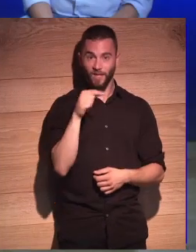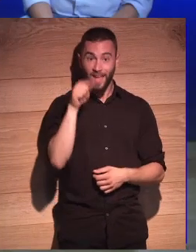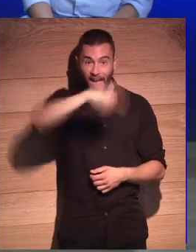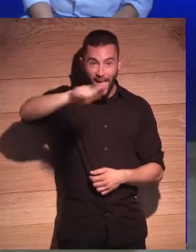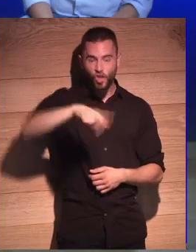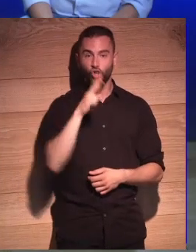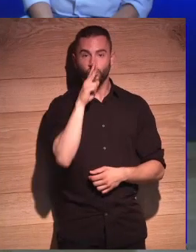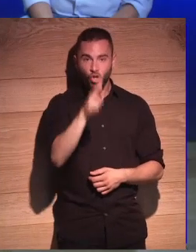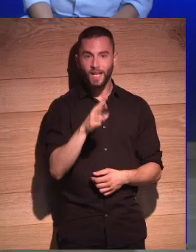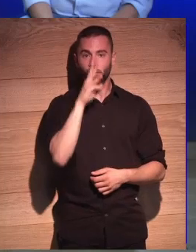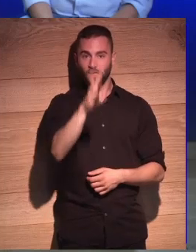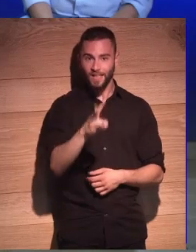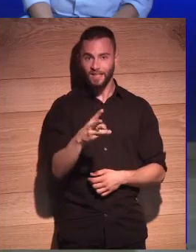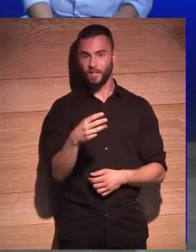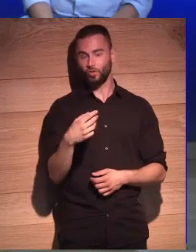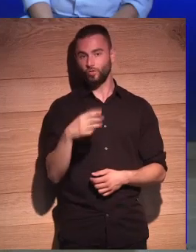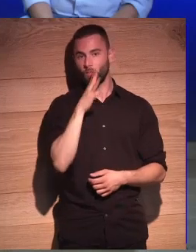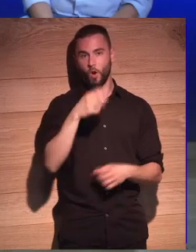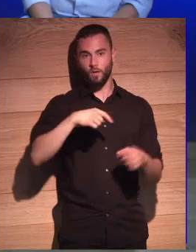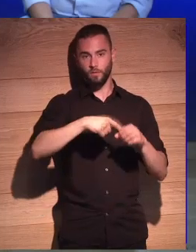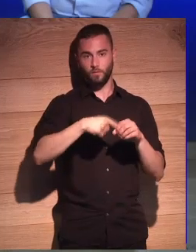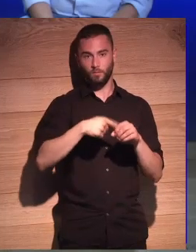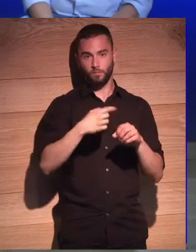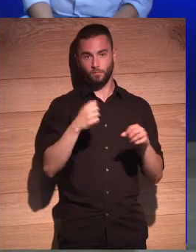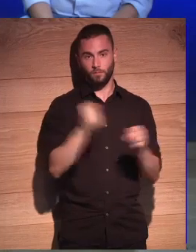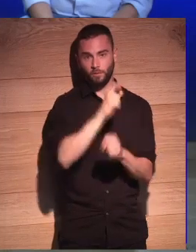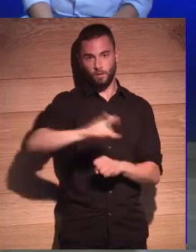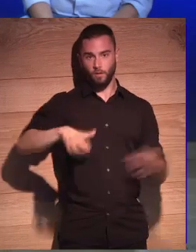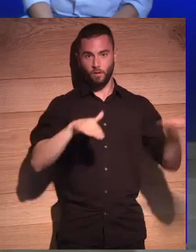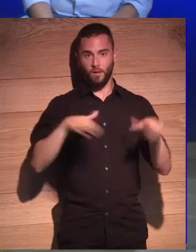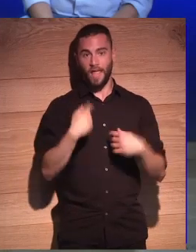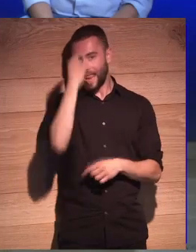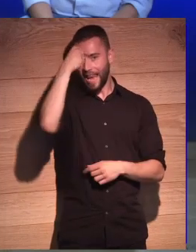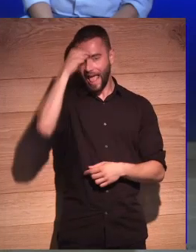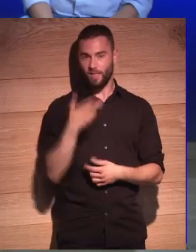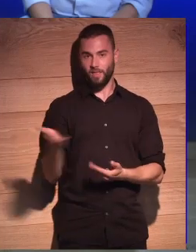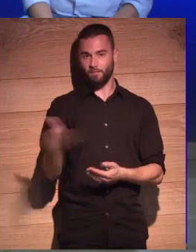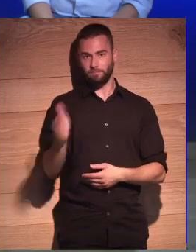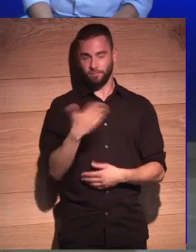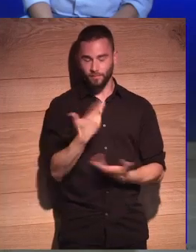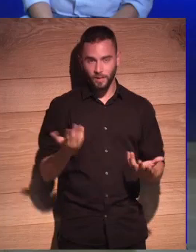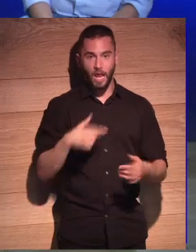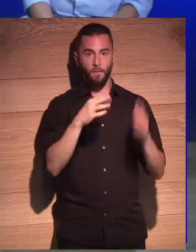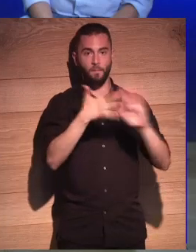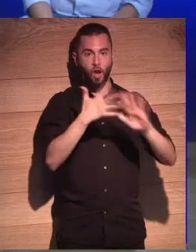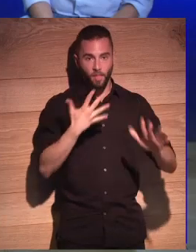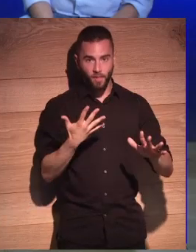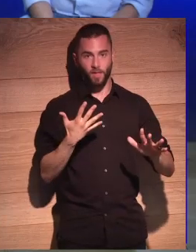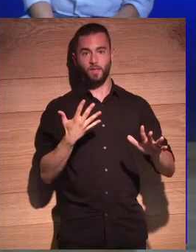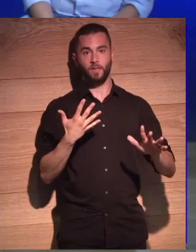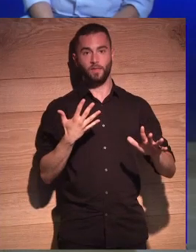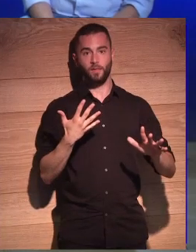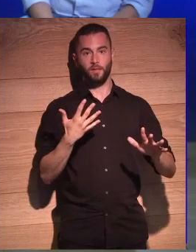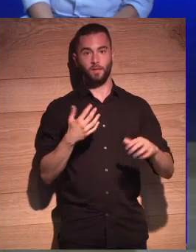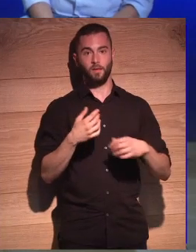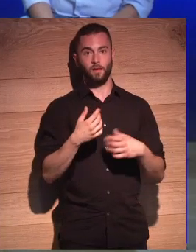these processes that has taken you 40 years, they need to catch up in just 2 years. So you see this in India as